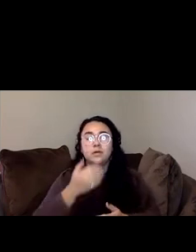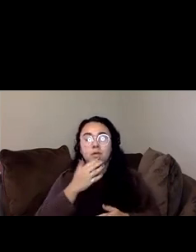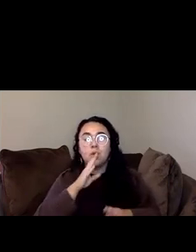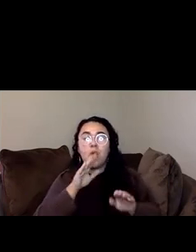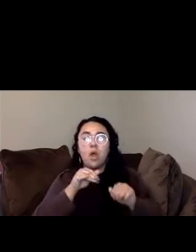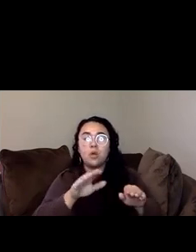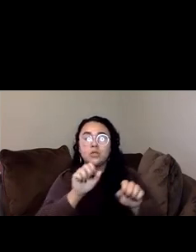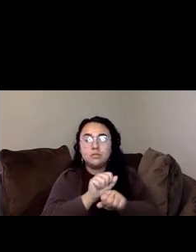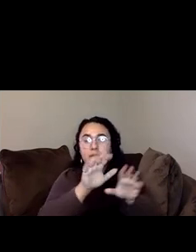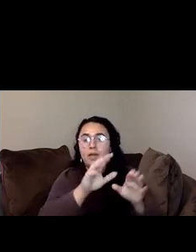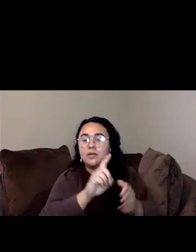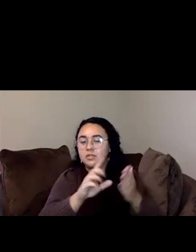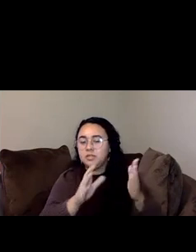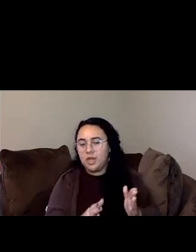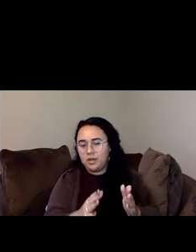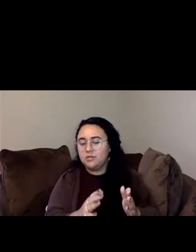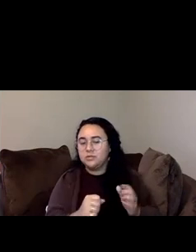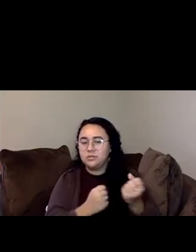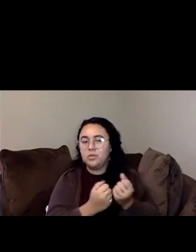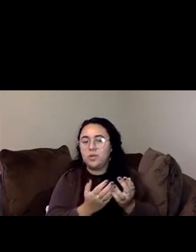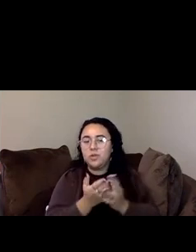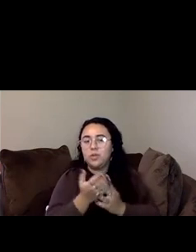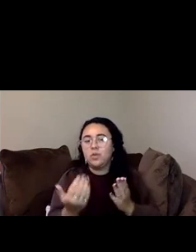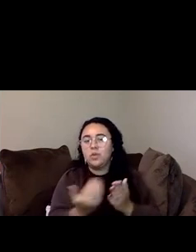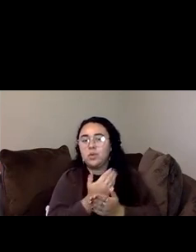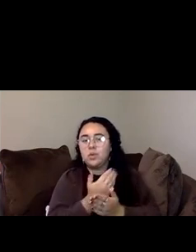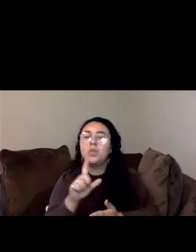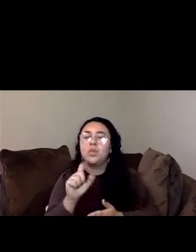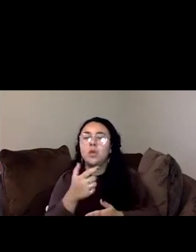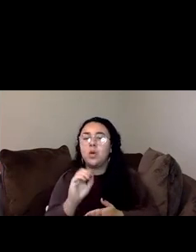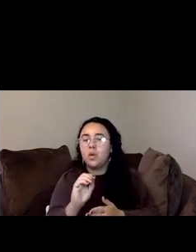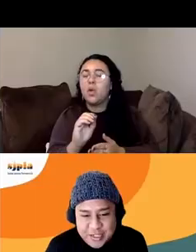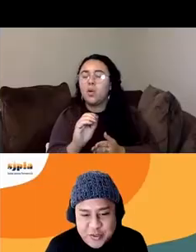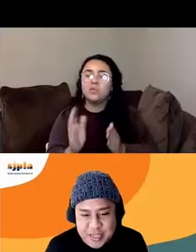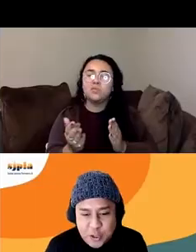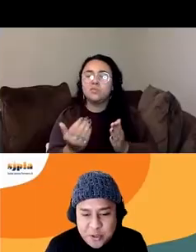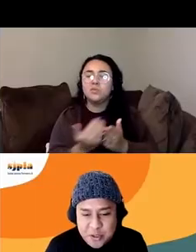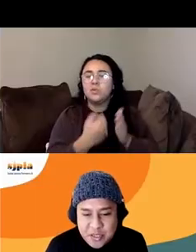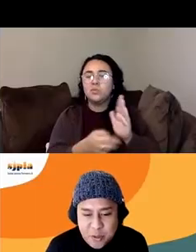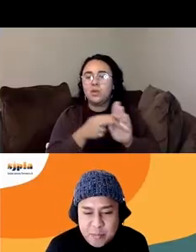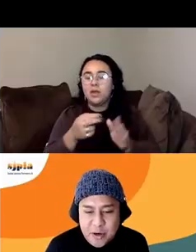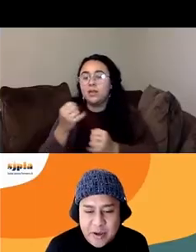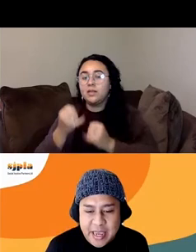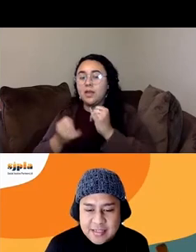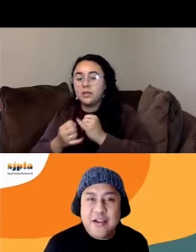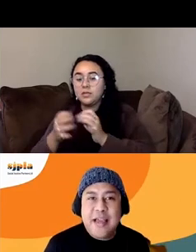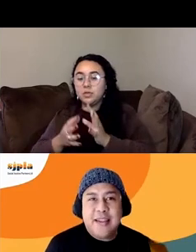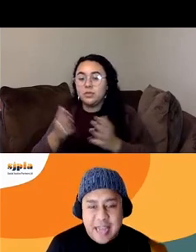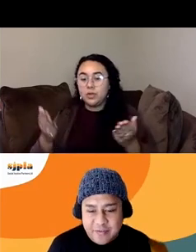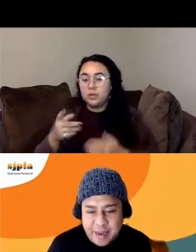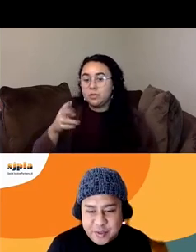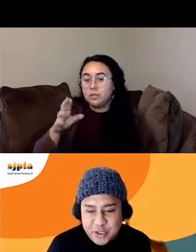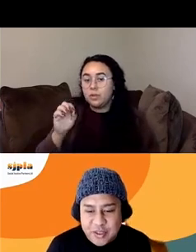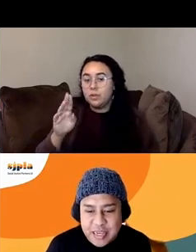and our designer for helping us support us through the rebrand process. And lastly, to the interpreters at Pro Bono ASL and